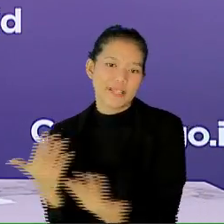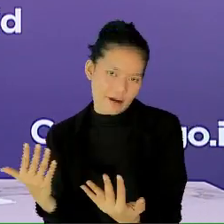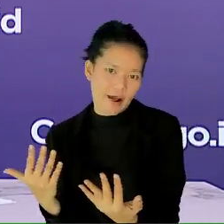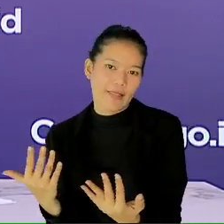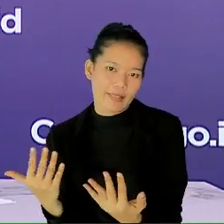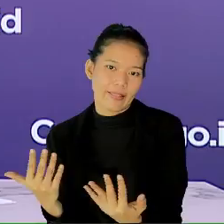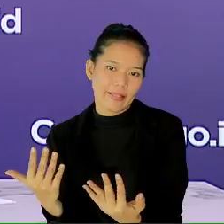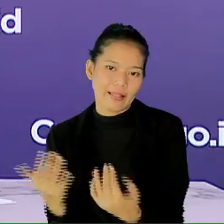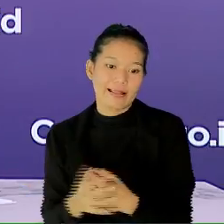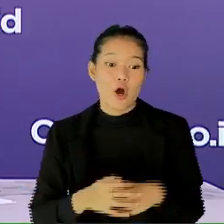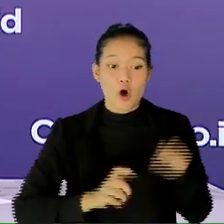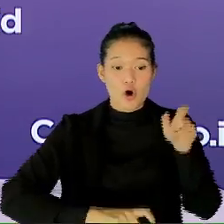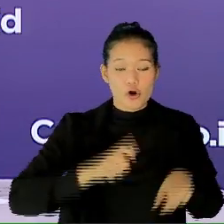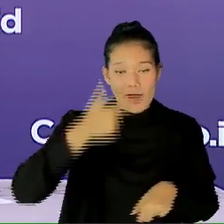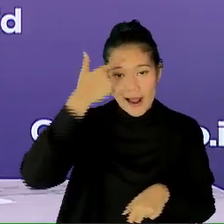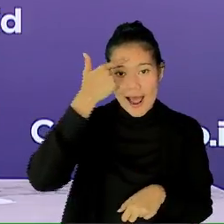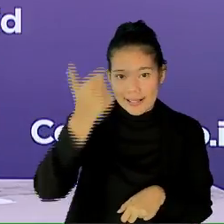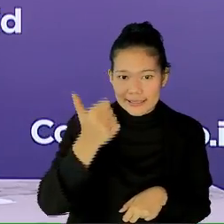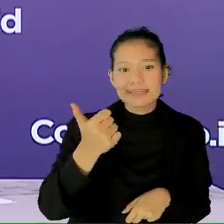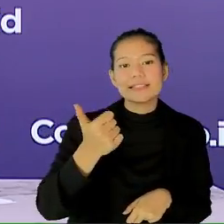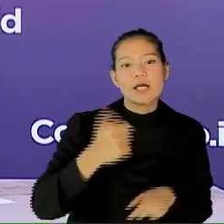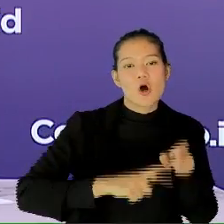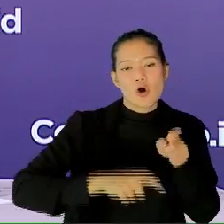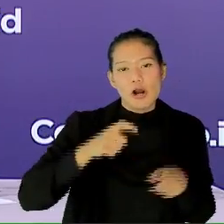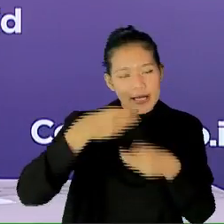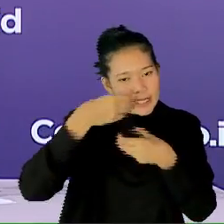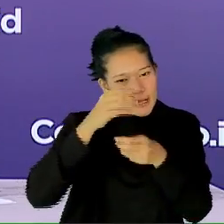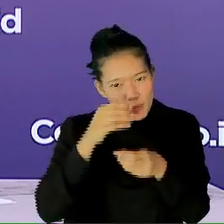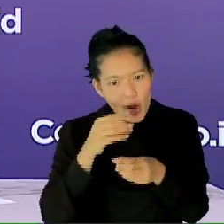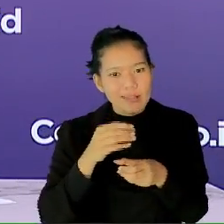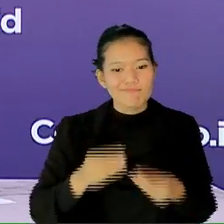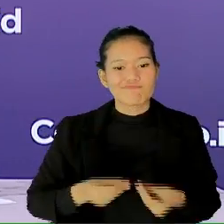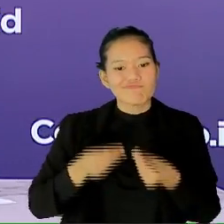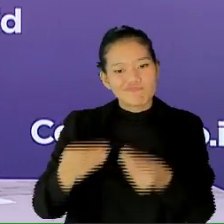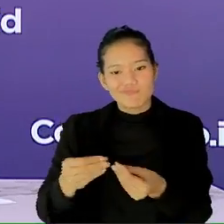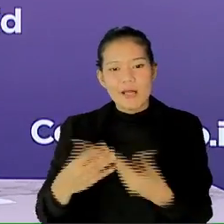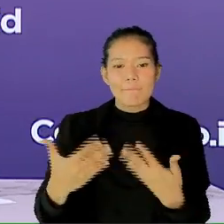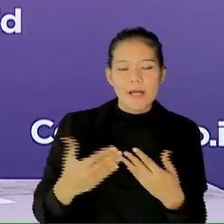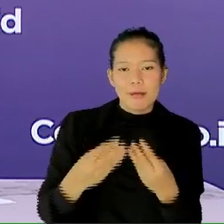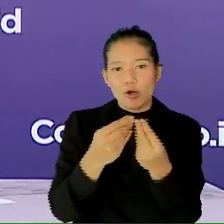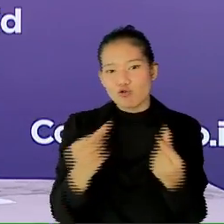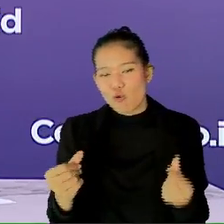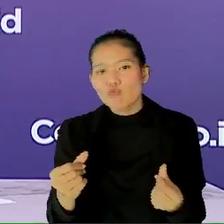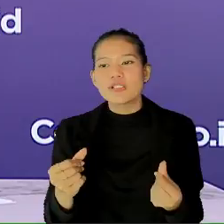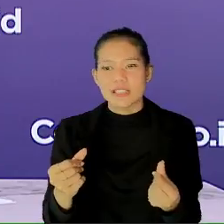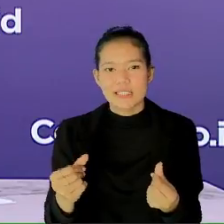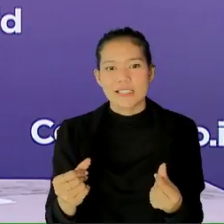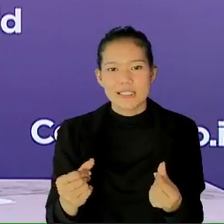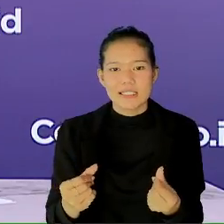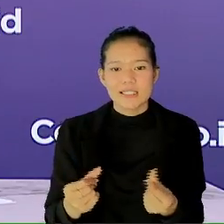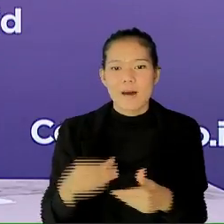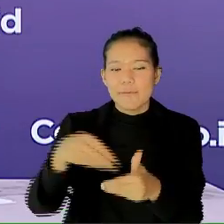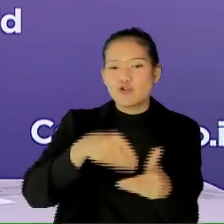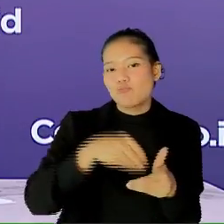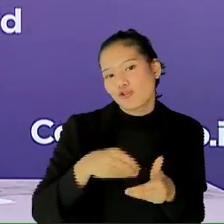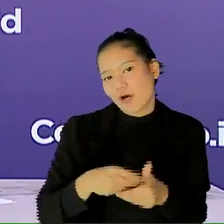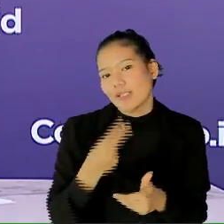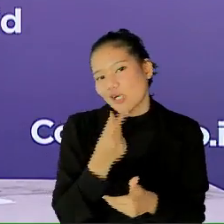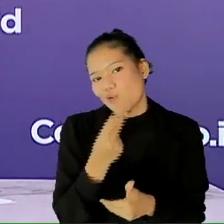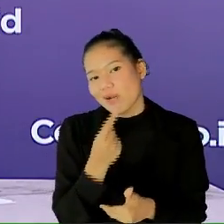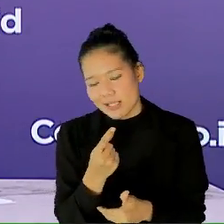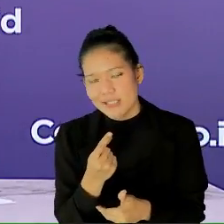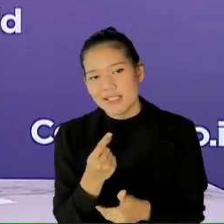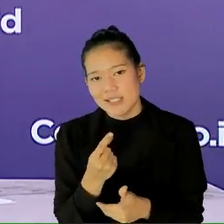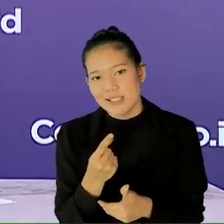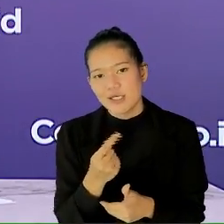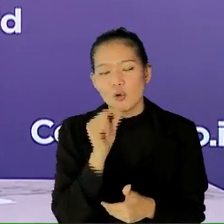the expert and academics as a critic while providing constructive solutions and suggestions that are suited